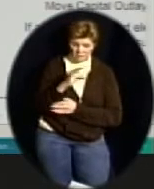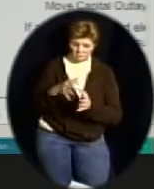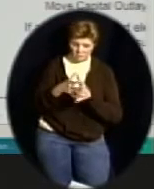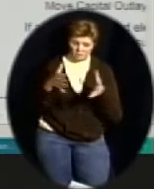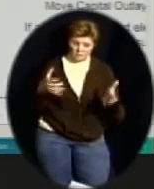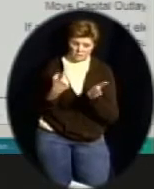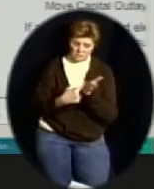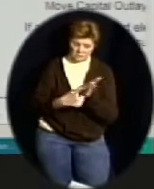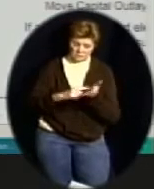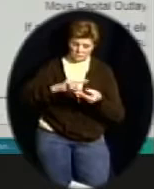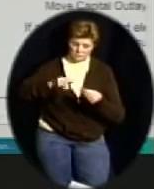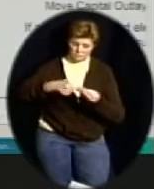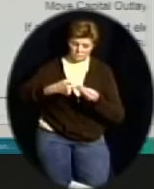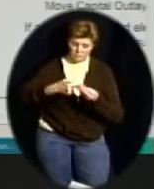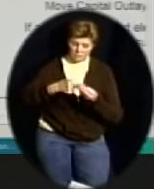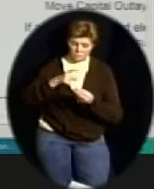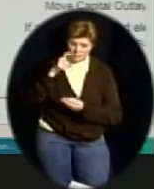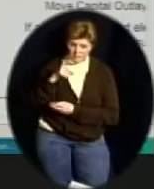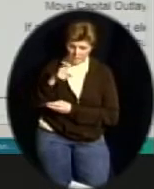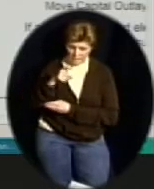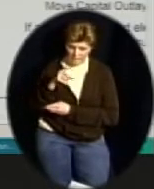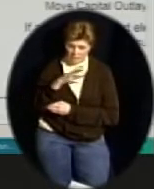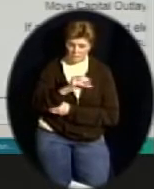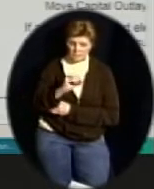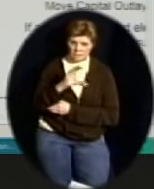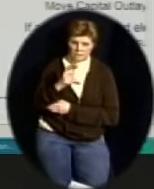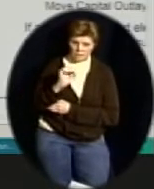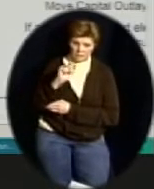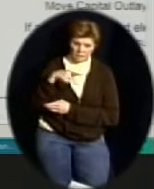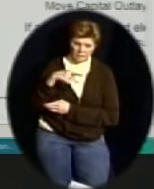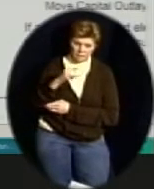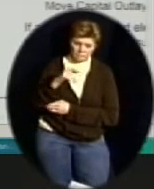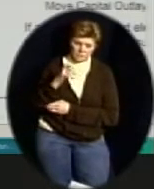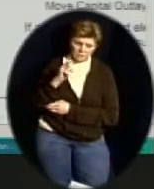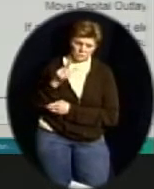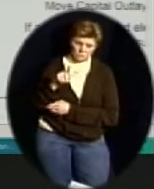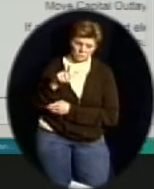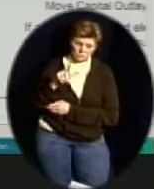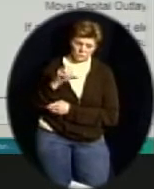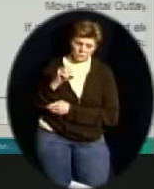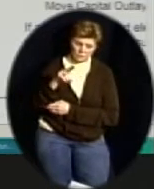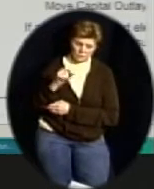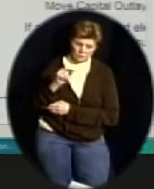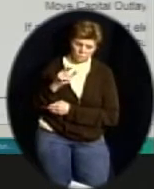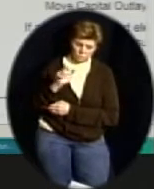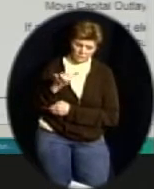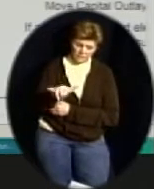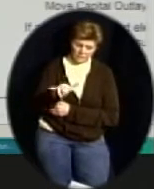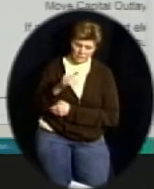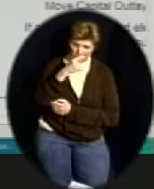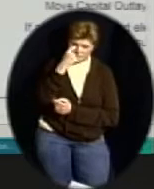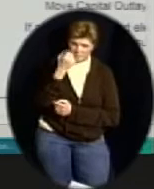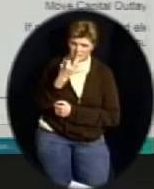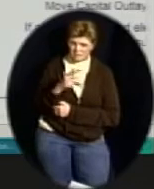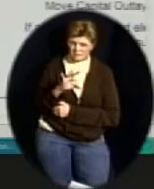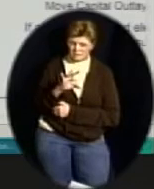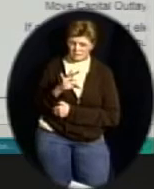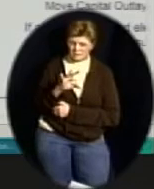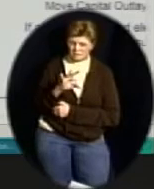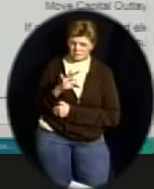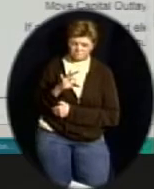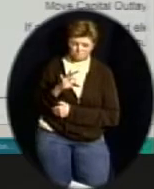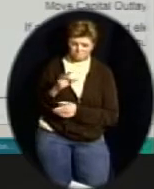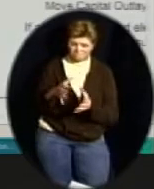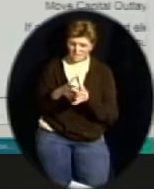and because of a lot of discussion on bond tasks and bond projects that perhaps maybe should be in capital